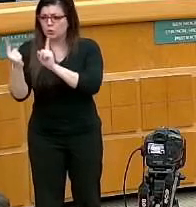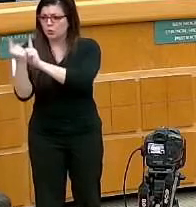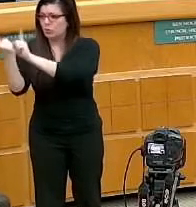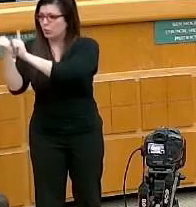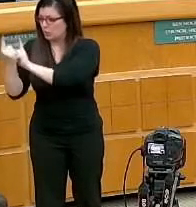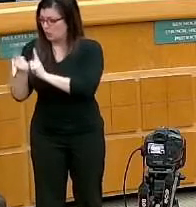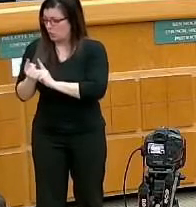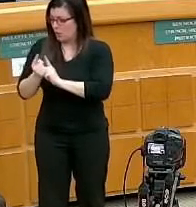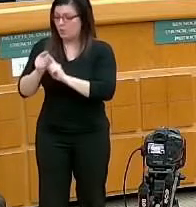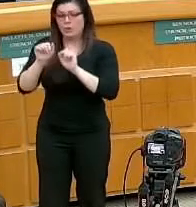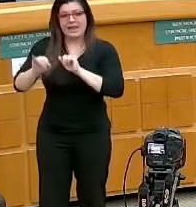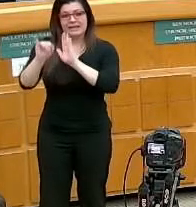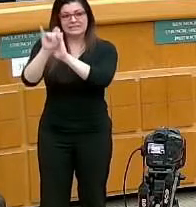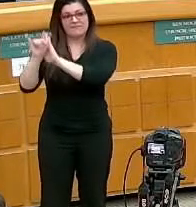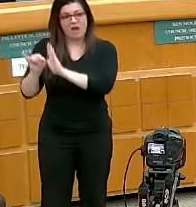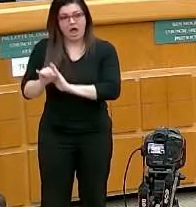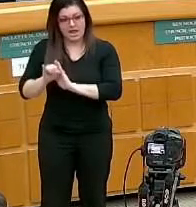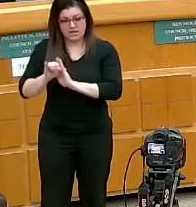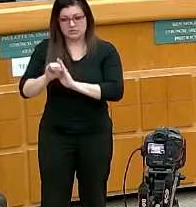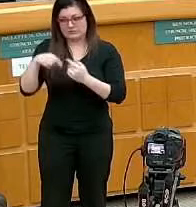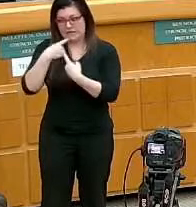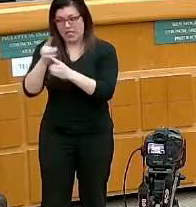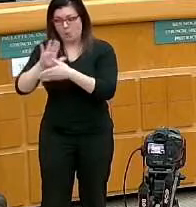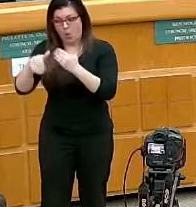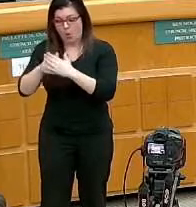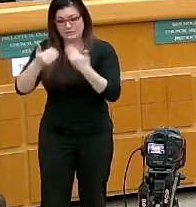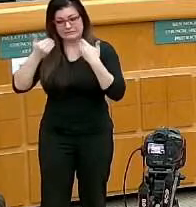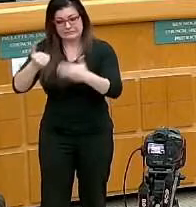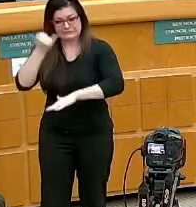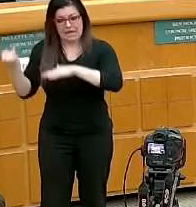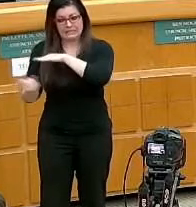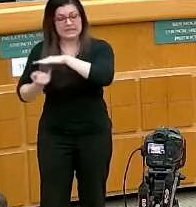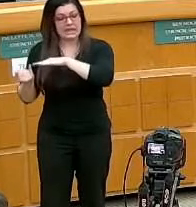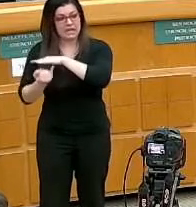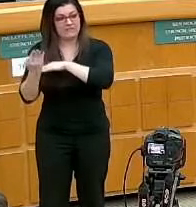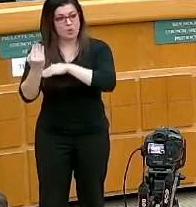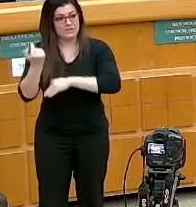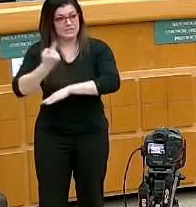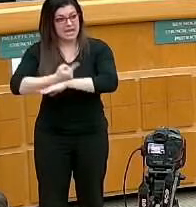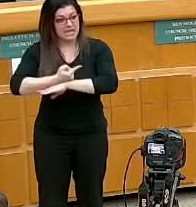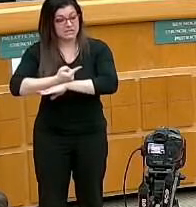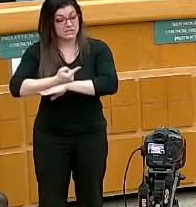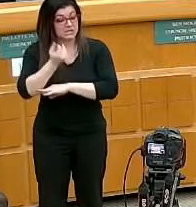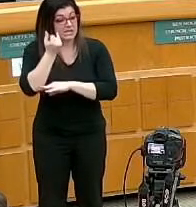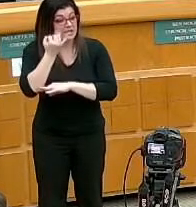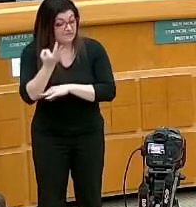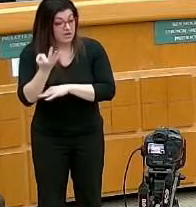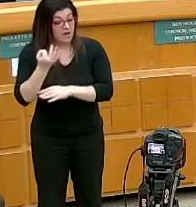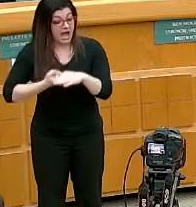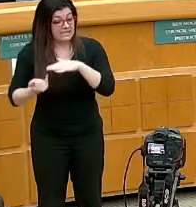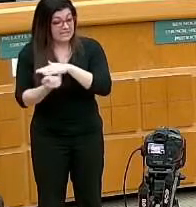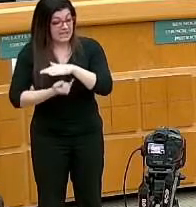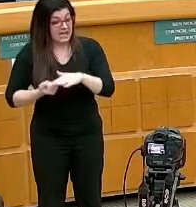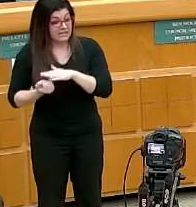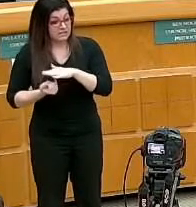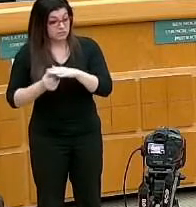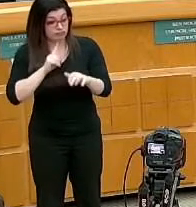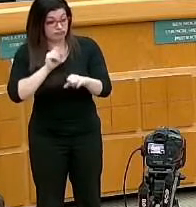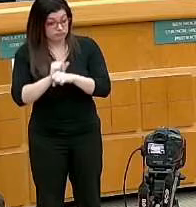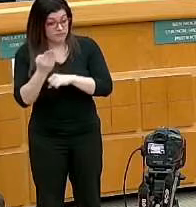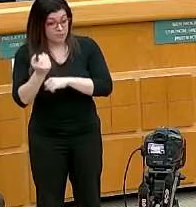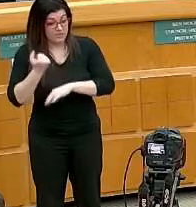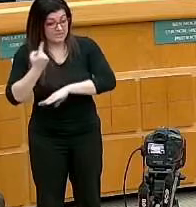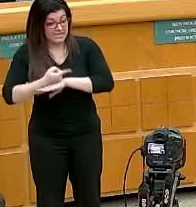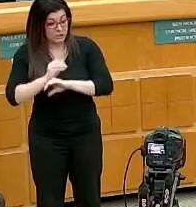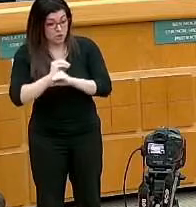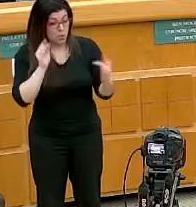and that they're isolating themselves. Because if they isolate themselves for the 14 days, then they have no ability to spread it to others. So while we